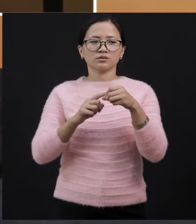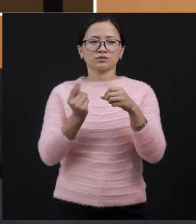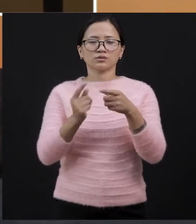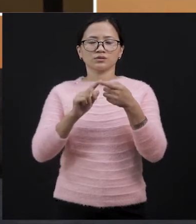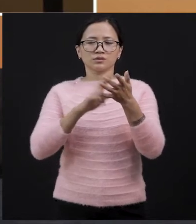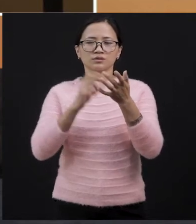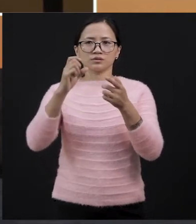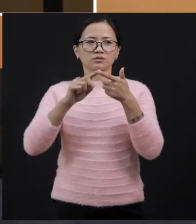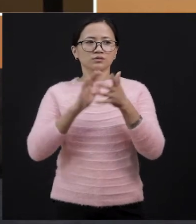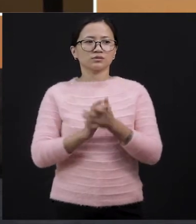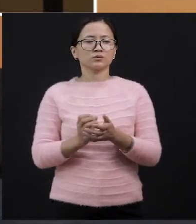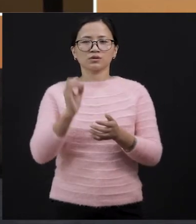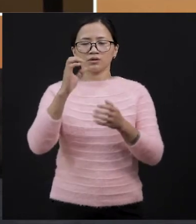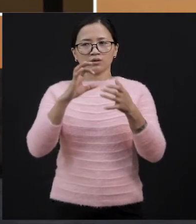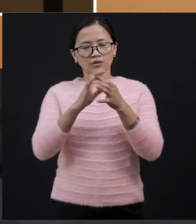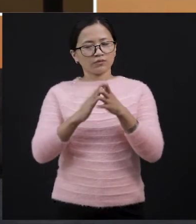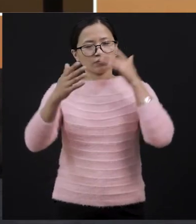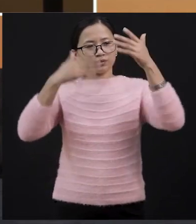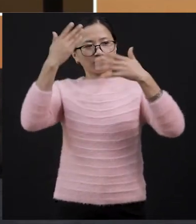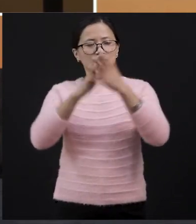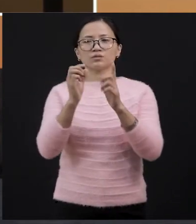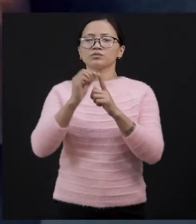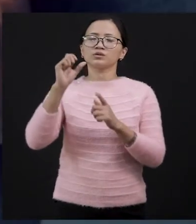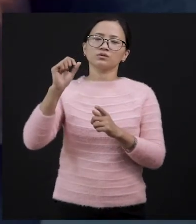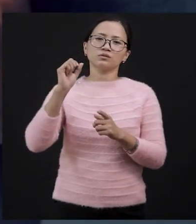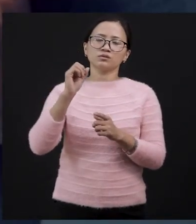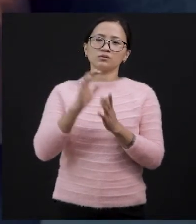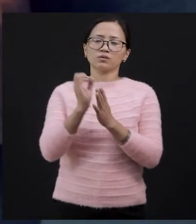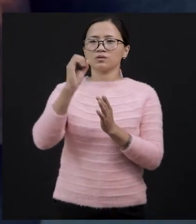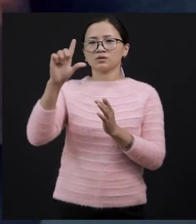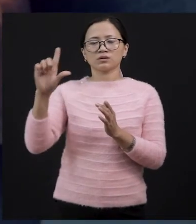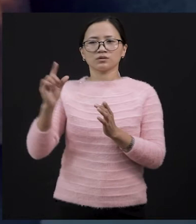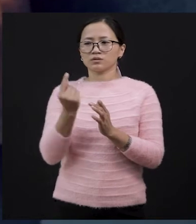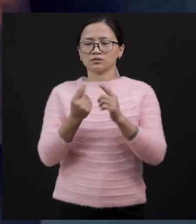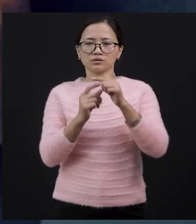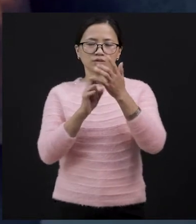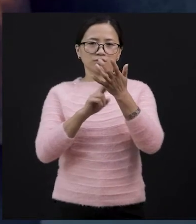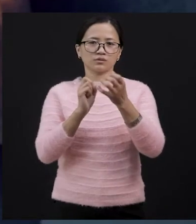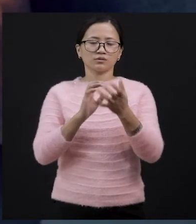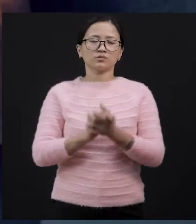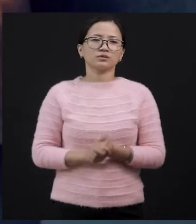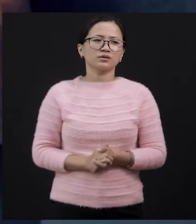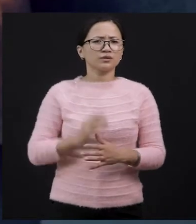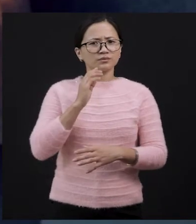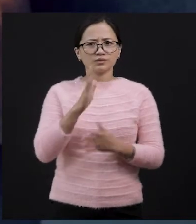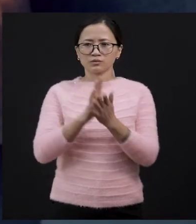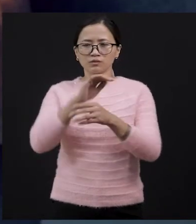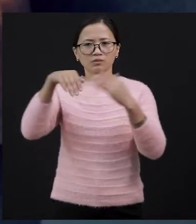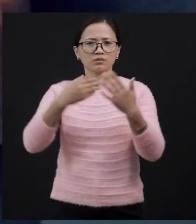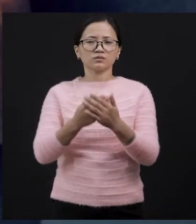pollution. What are the consequences of all this air pollution? So students, because of all